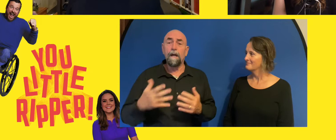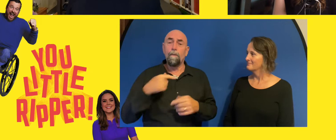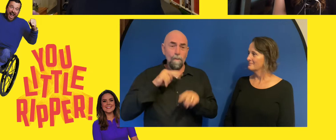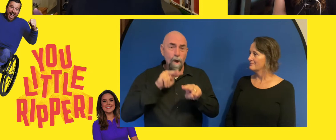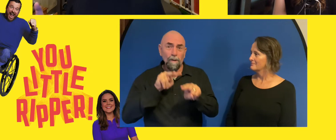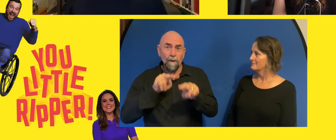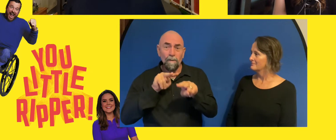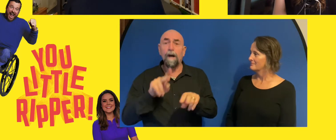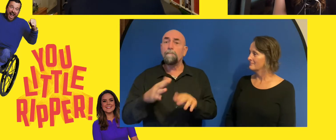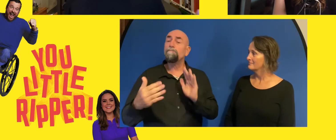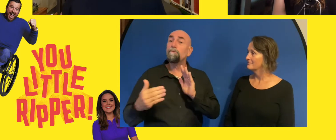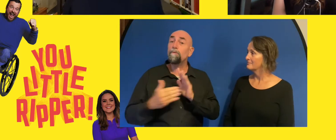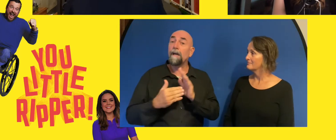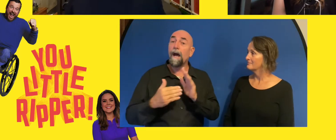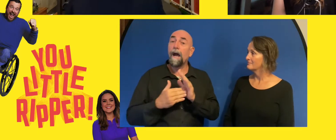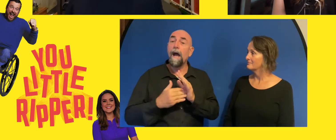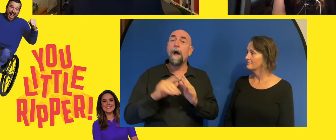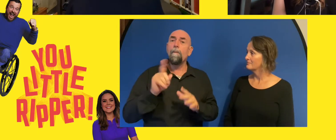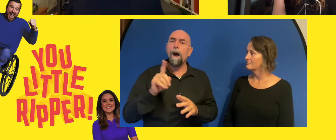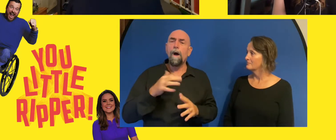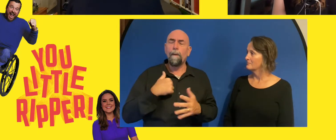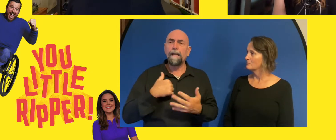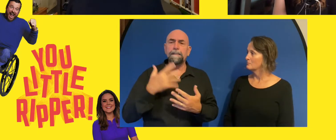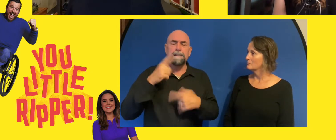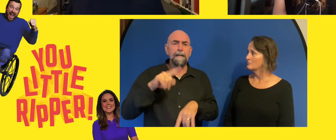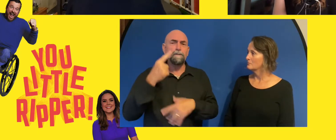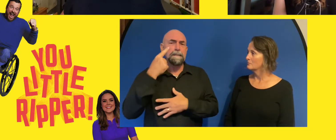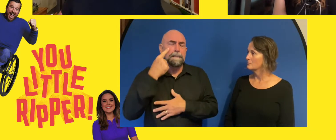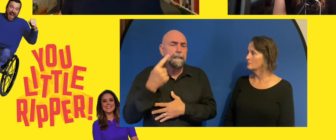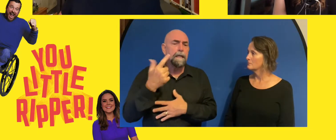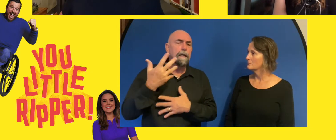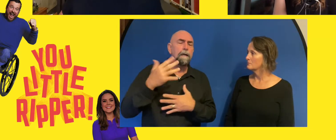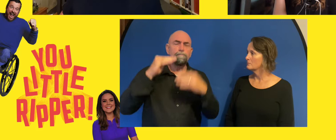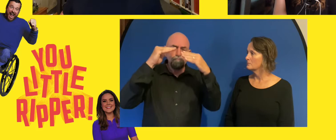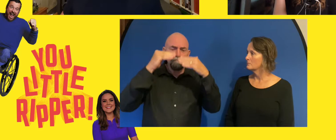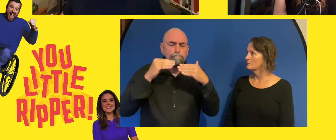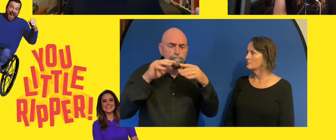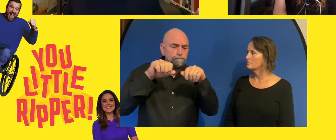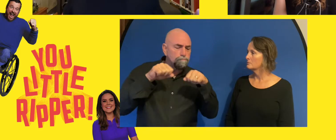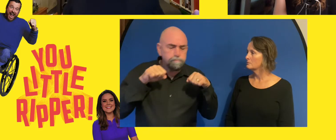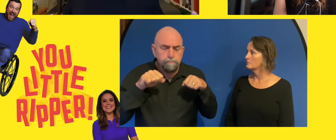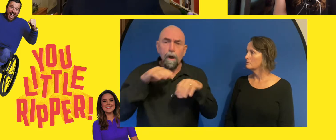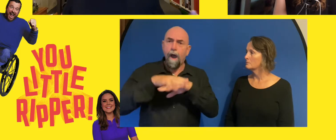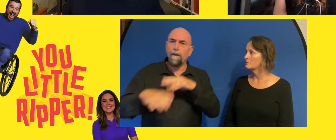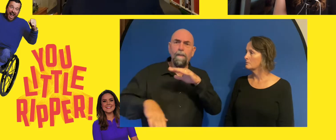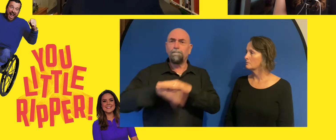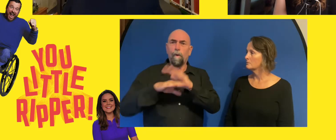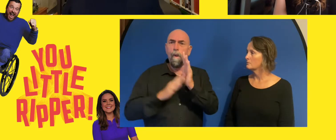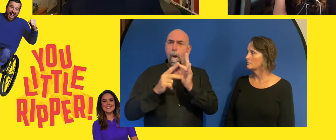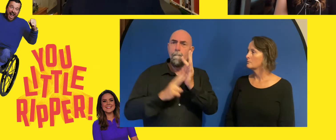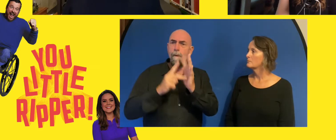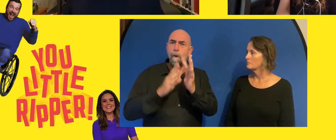have the insight, the behind the scenes talk about the entire movement, but also we get to